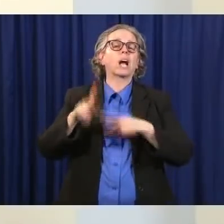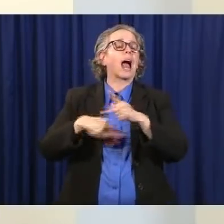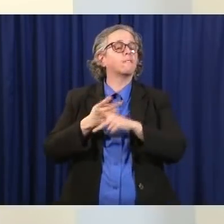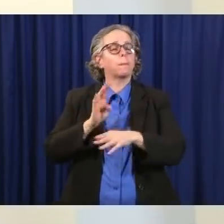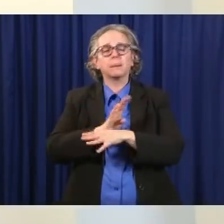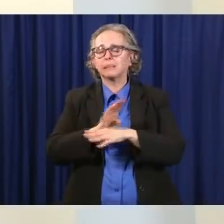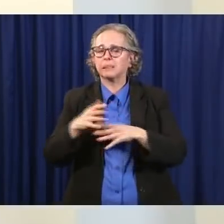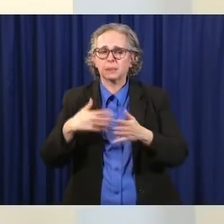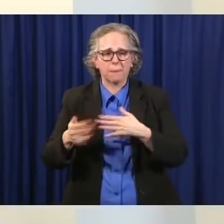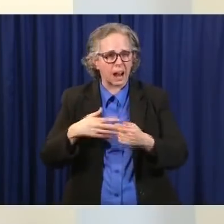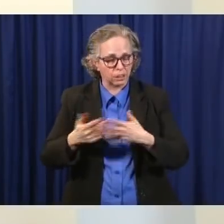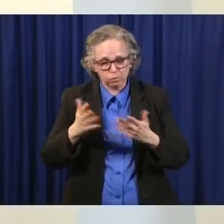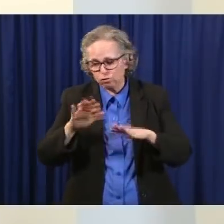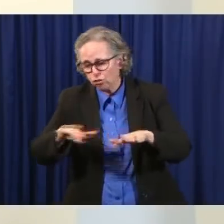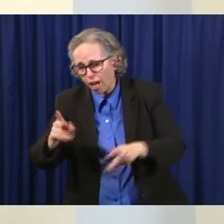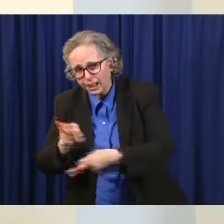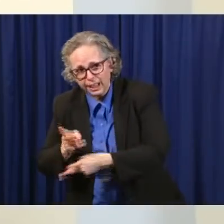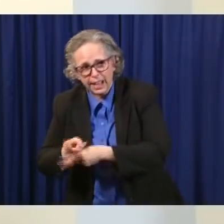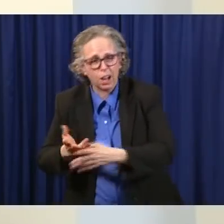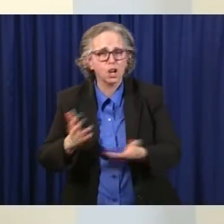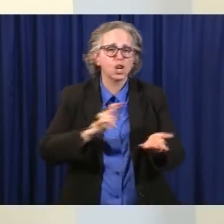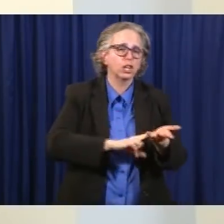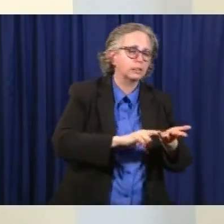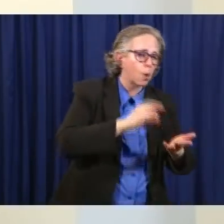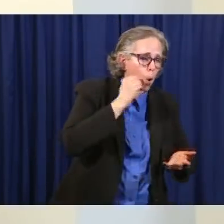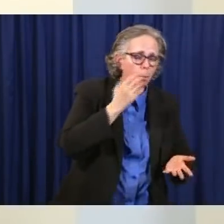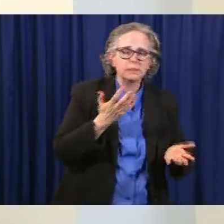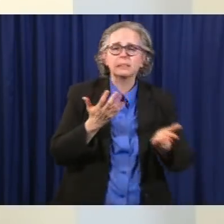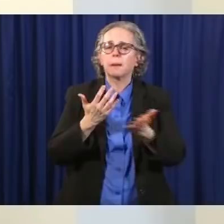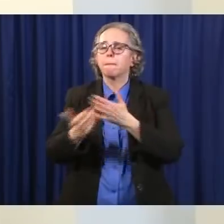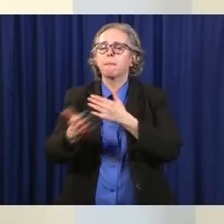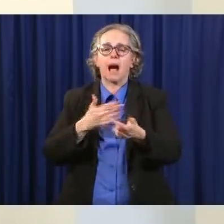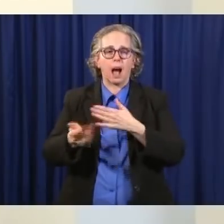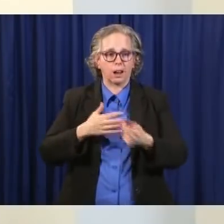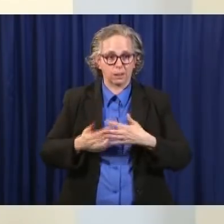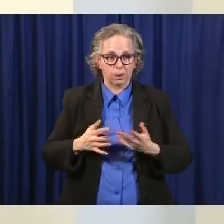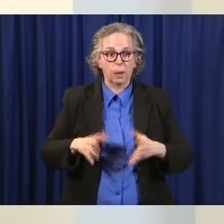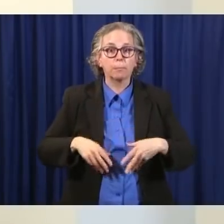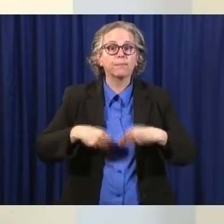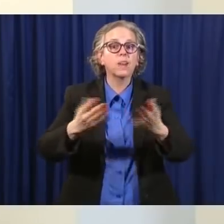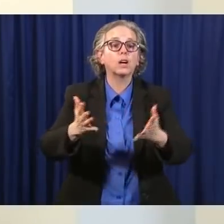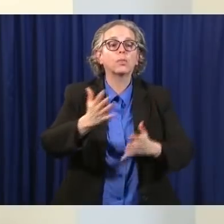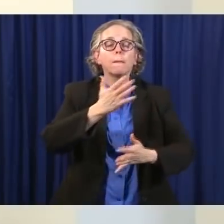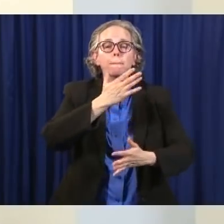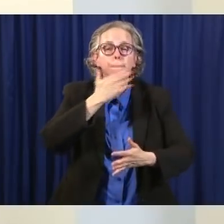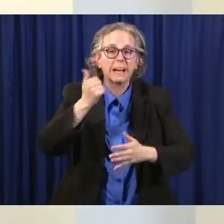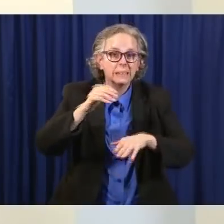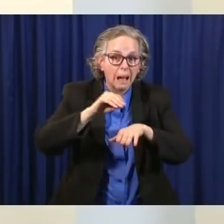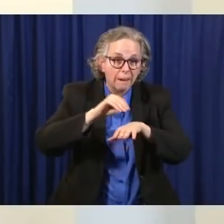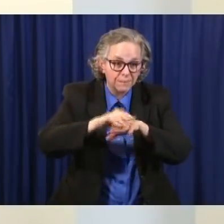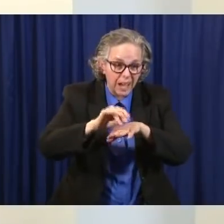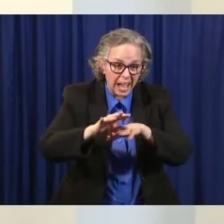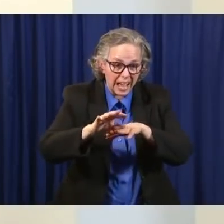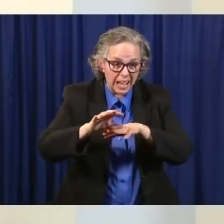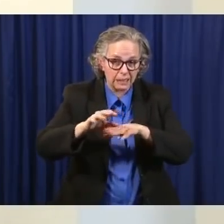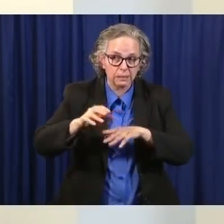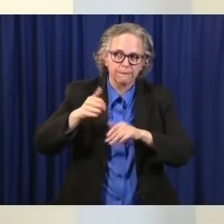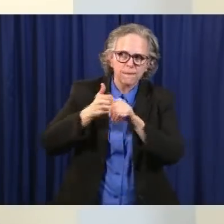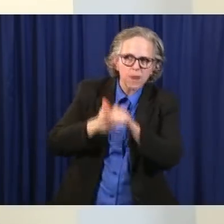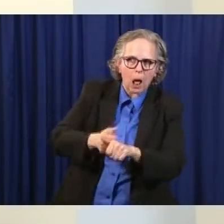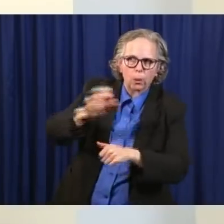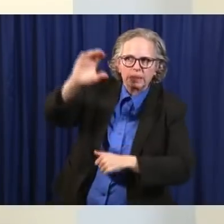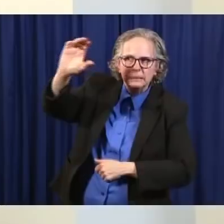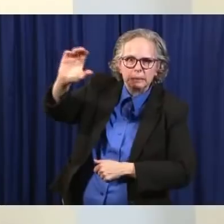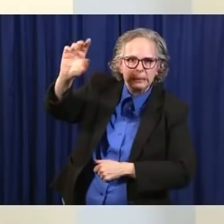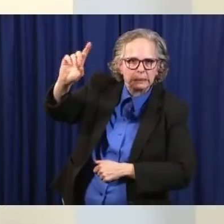want to help you walk through the best guidance from the CDC, help you help your employees, help you know where to get help, and